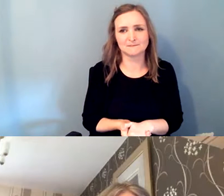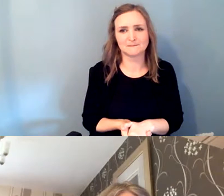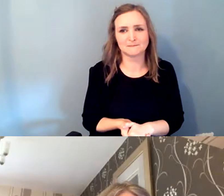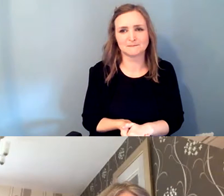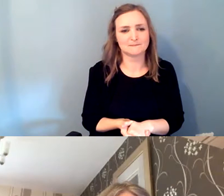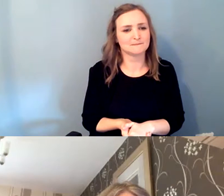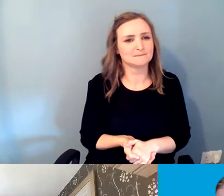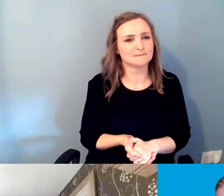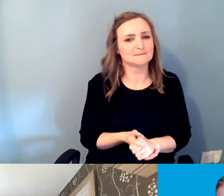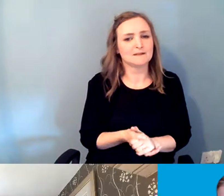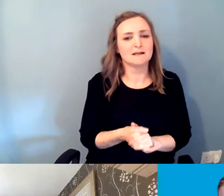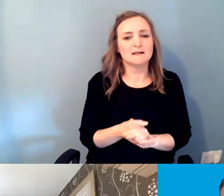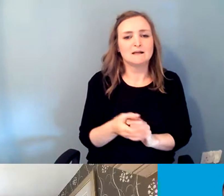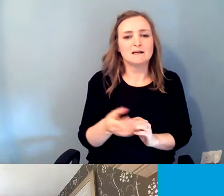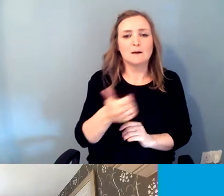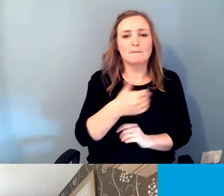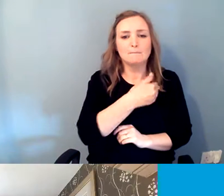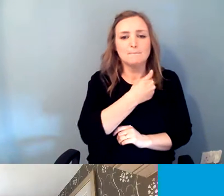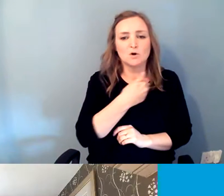Hi, morning.